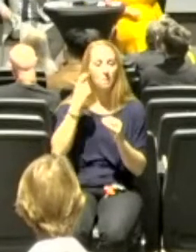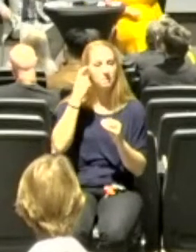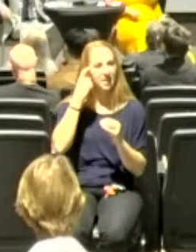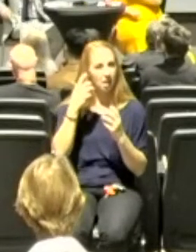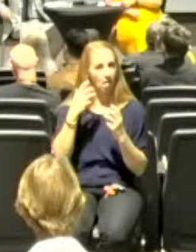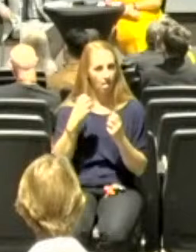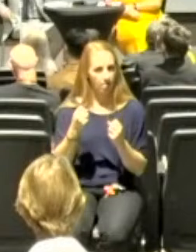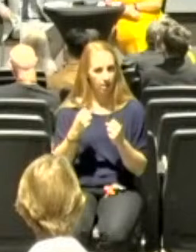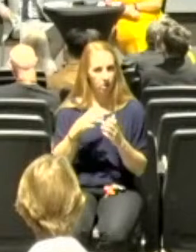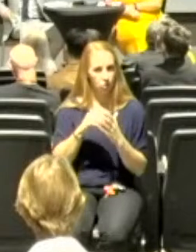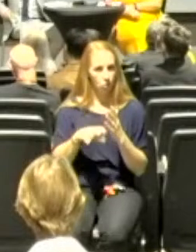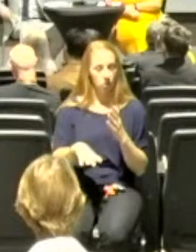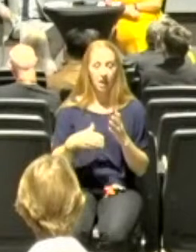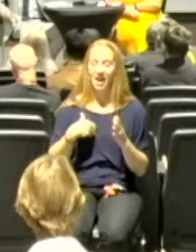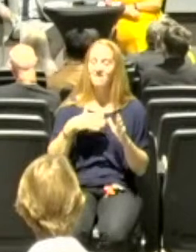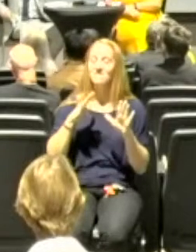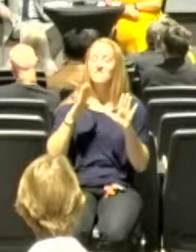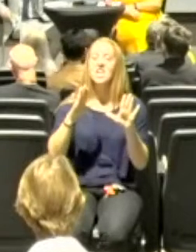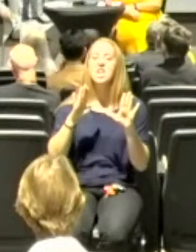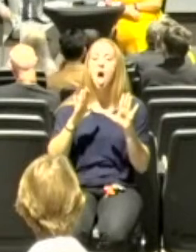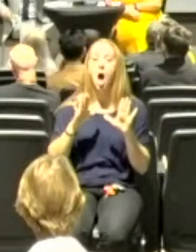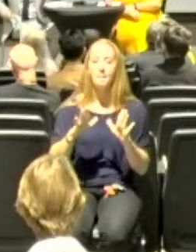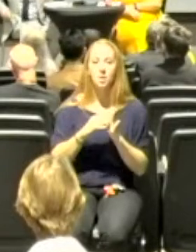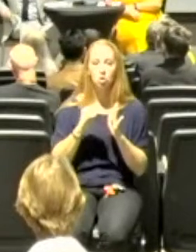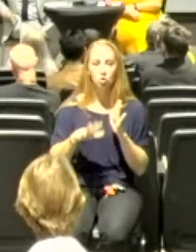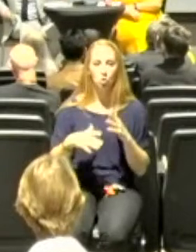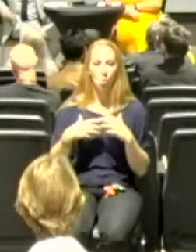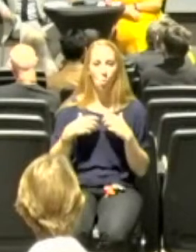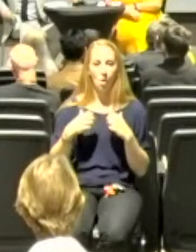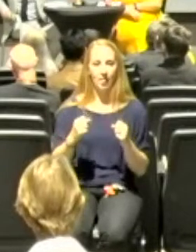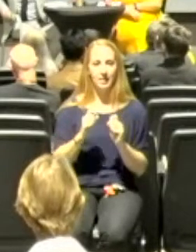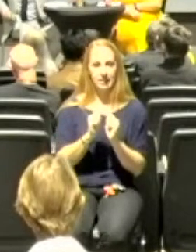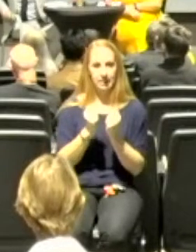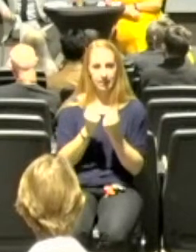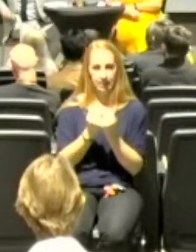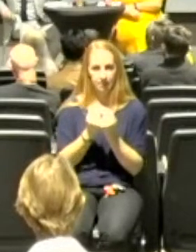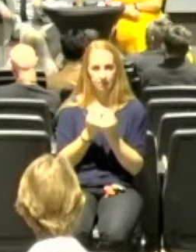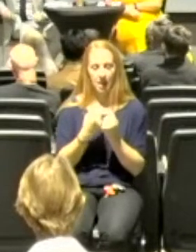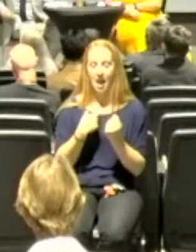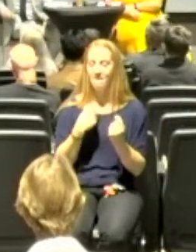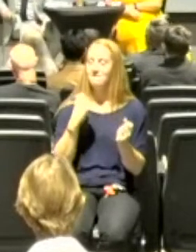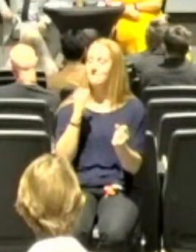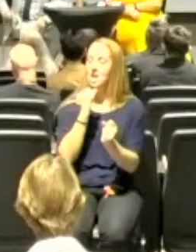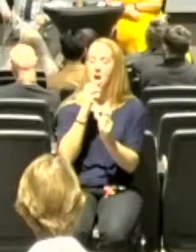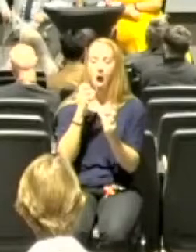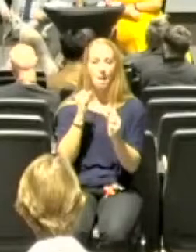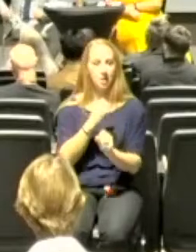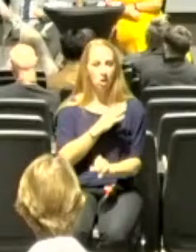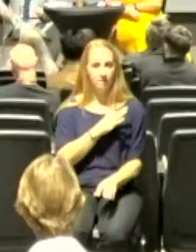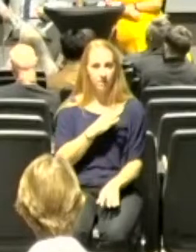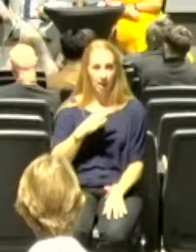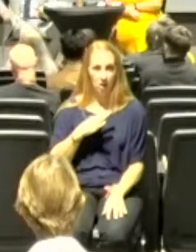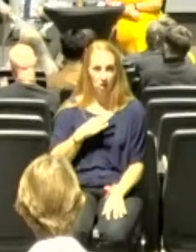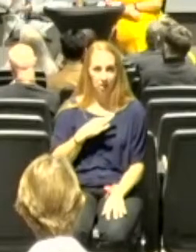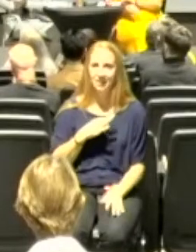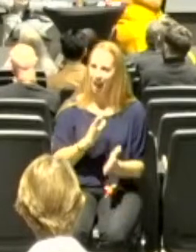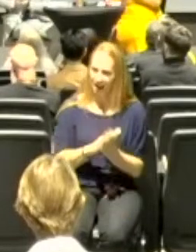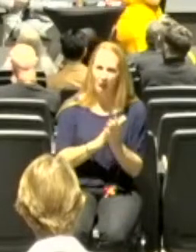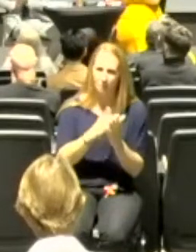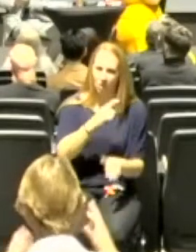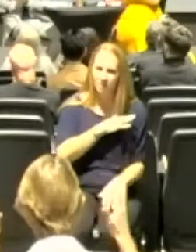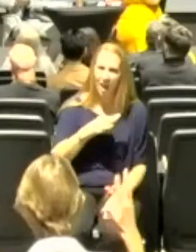a phenomenal student wellness team, okay? And we also have some phenomenal faculty because just last week, yes, clap for the